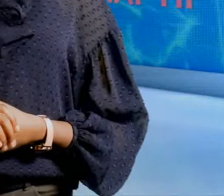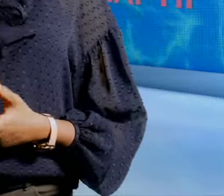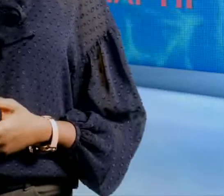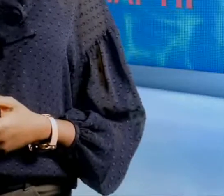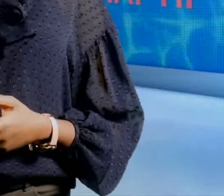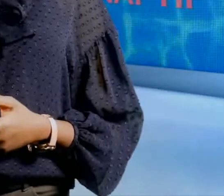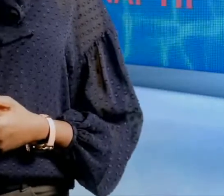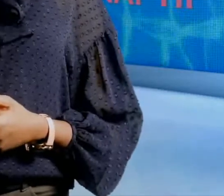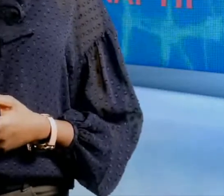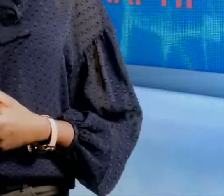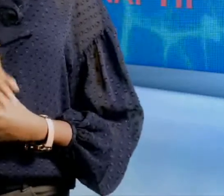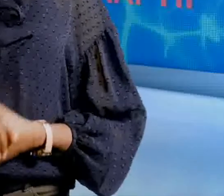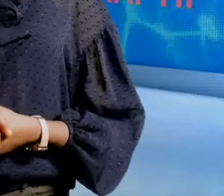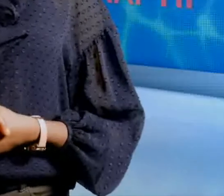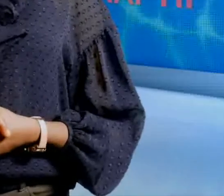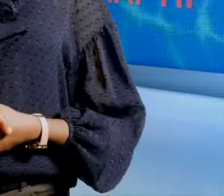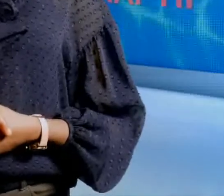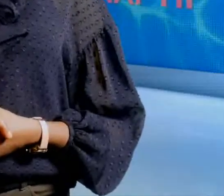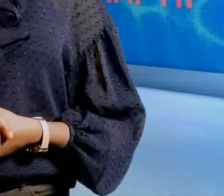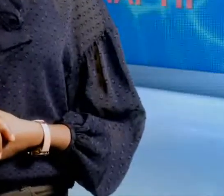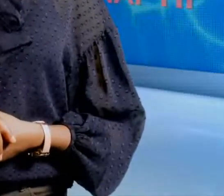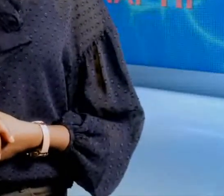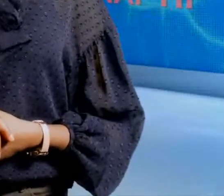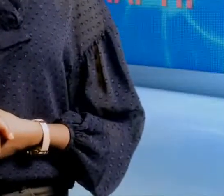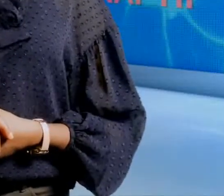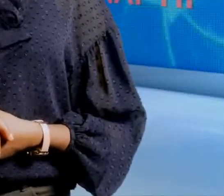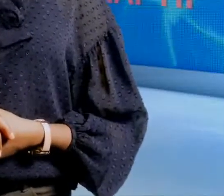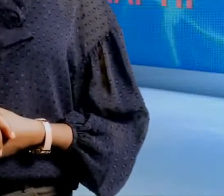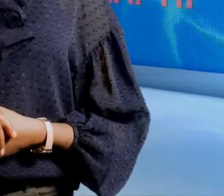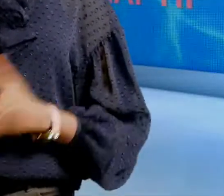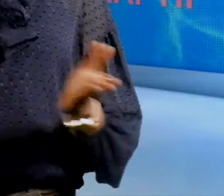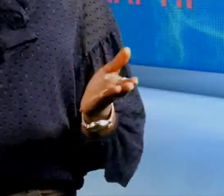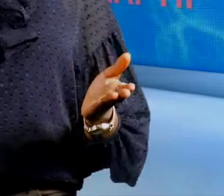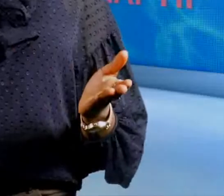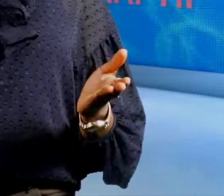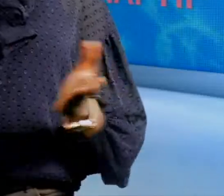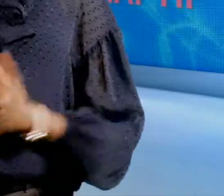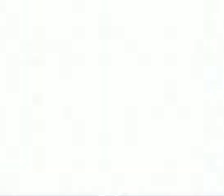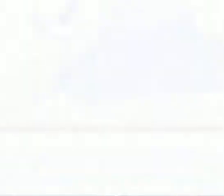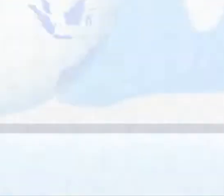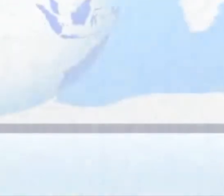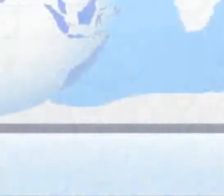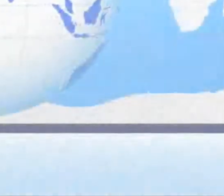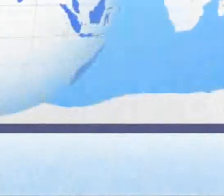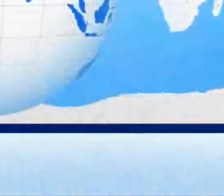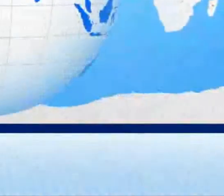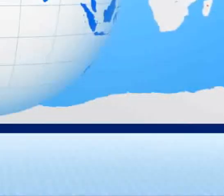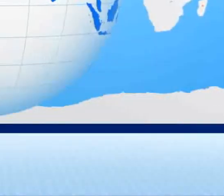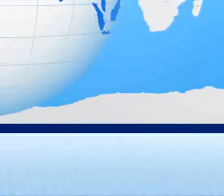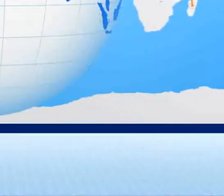action. Report that case today. NAPTIP event segment is on next. Don't go away.